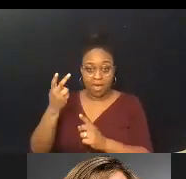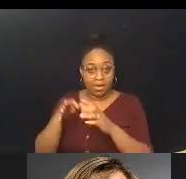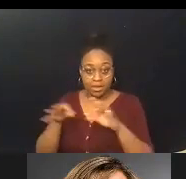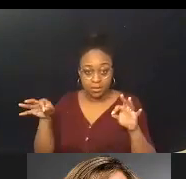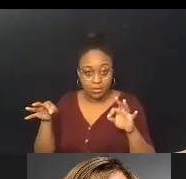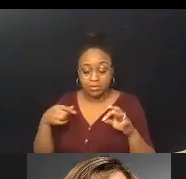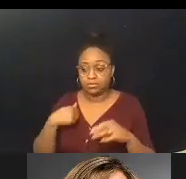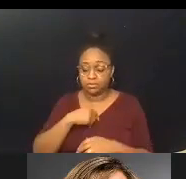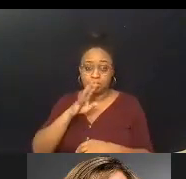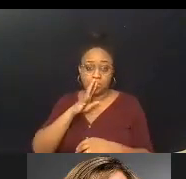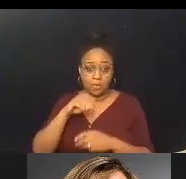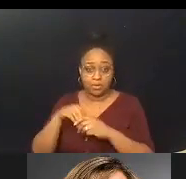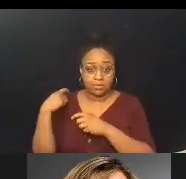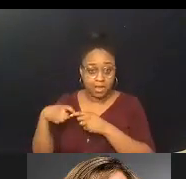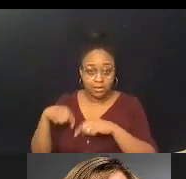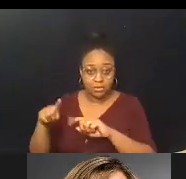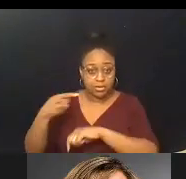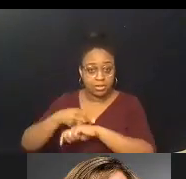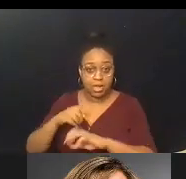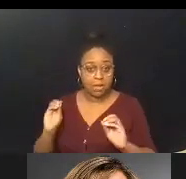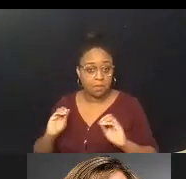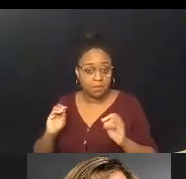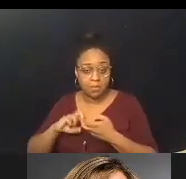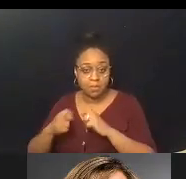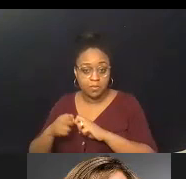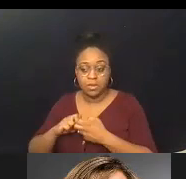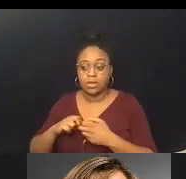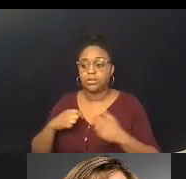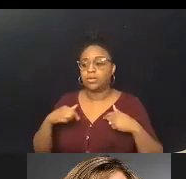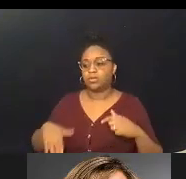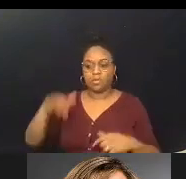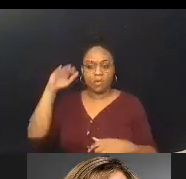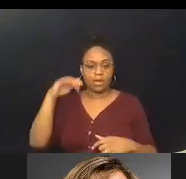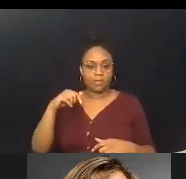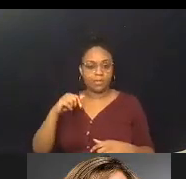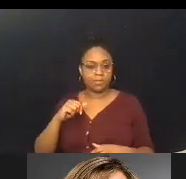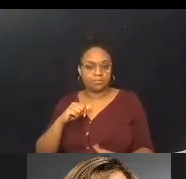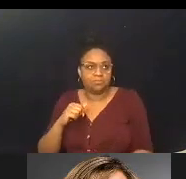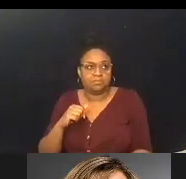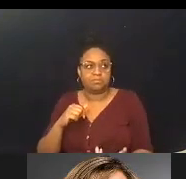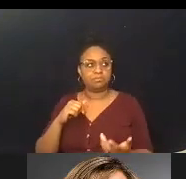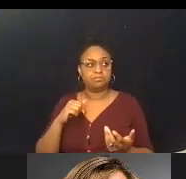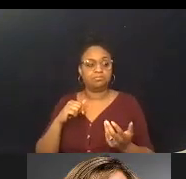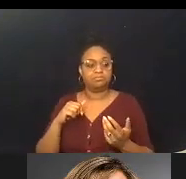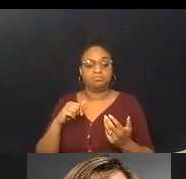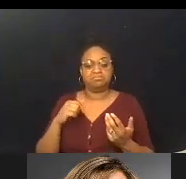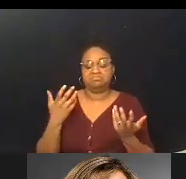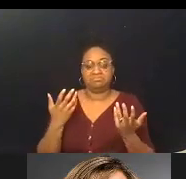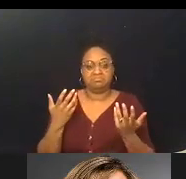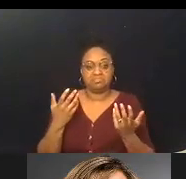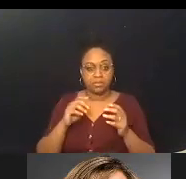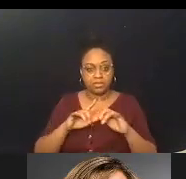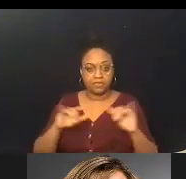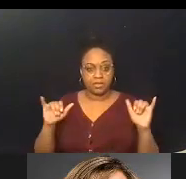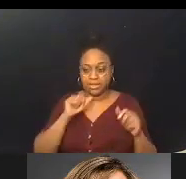necessarily thought about diversity, or it wasn't something that necessarily felt like it was in my